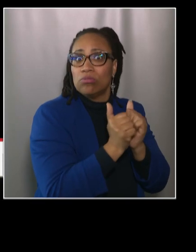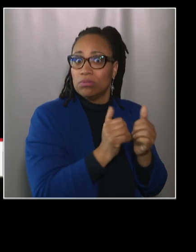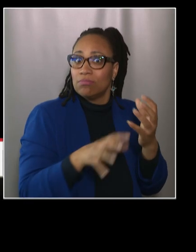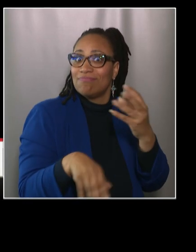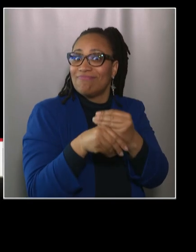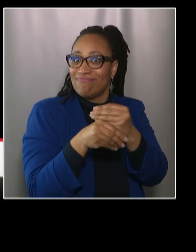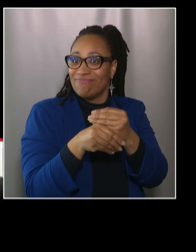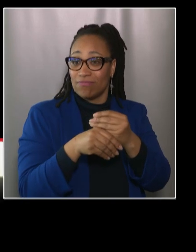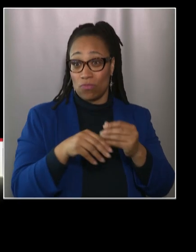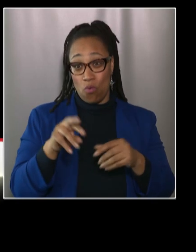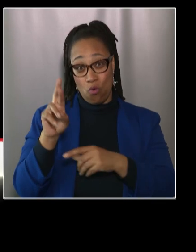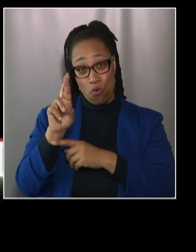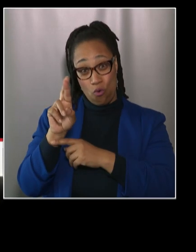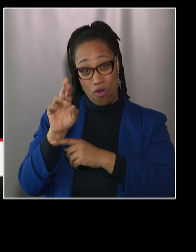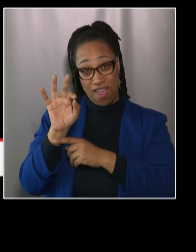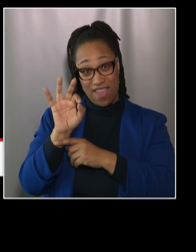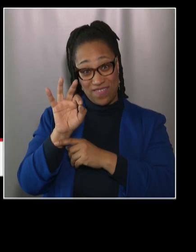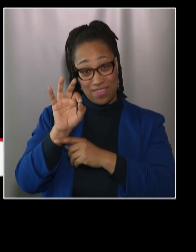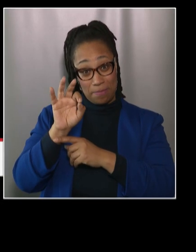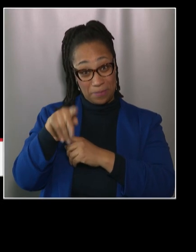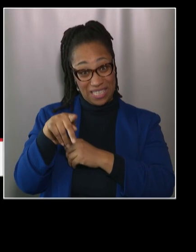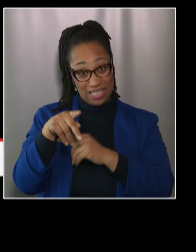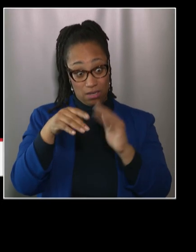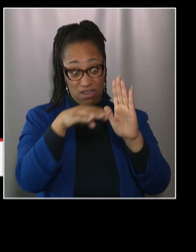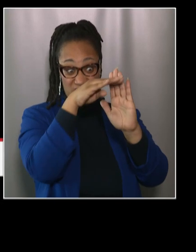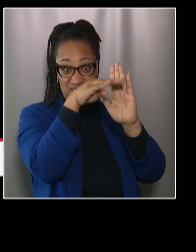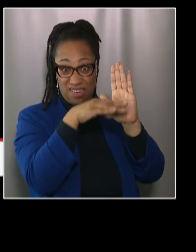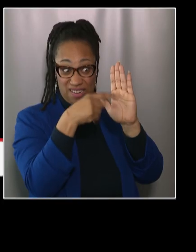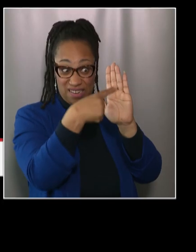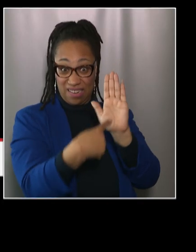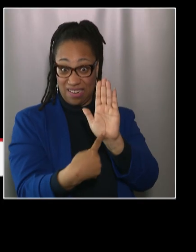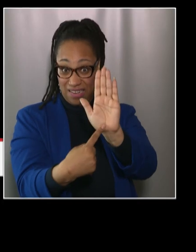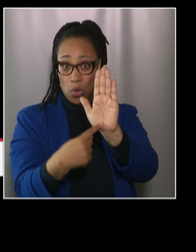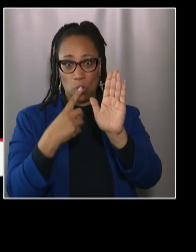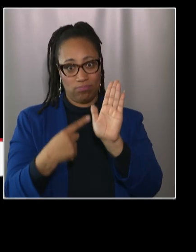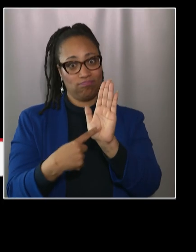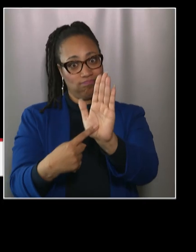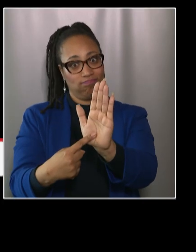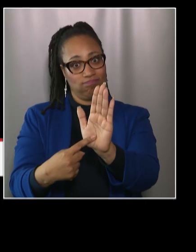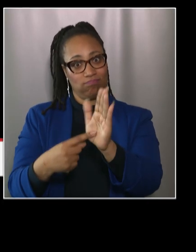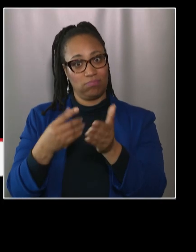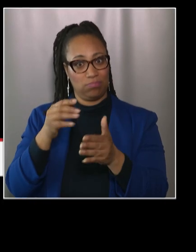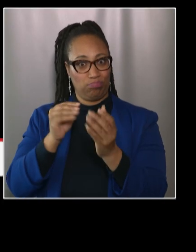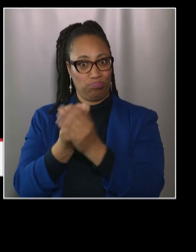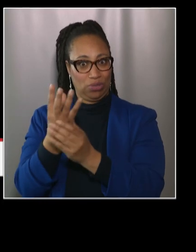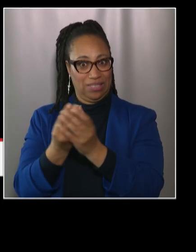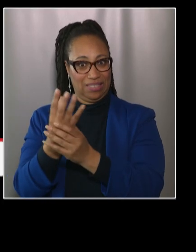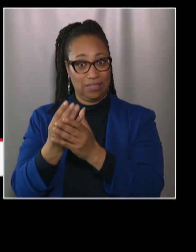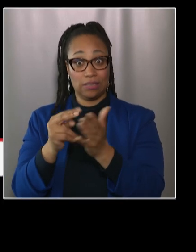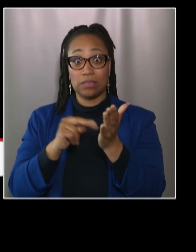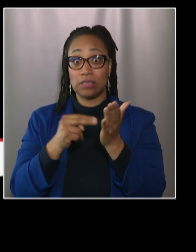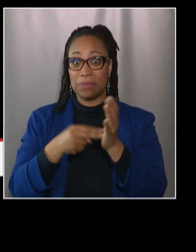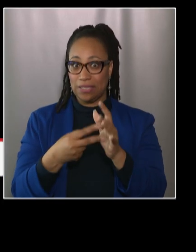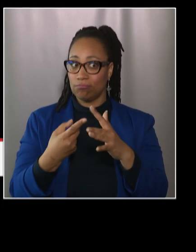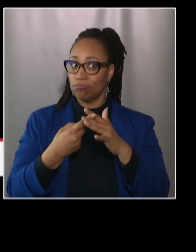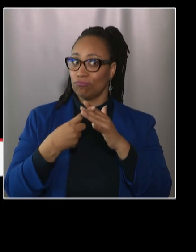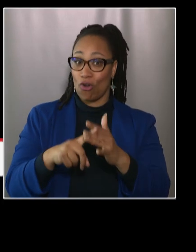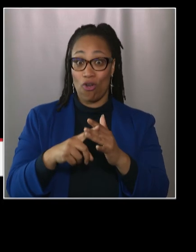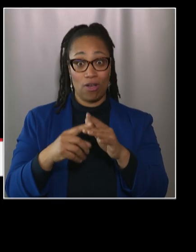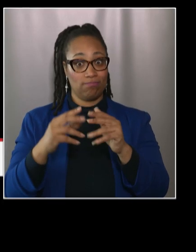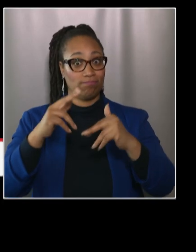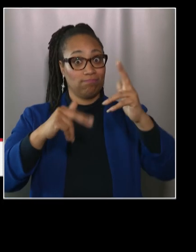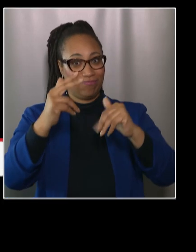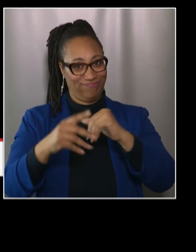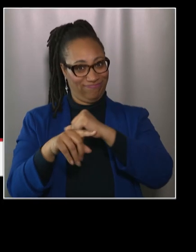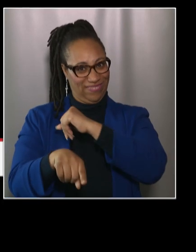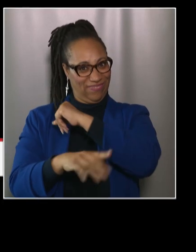anticipated this spring with substantial completion slated for fall of 2030. Next project, Anacostia Pool. I don't know